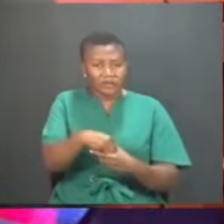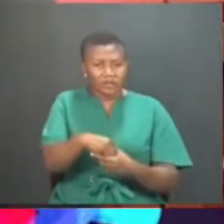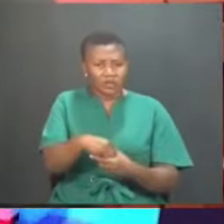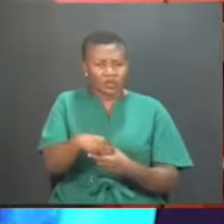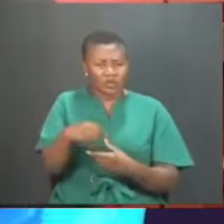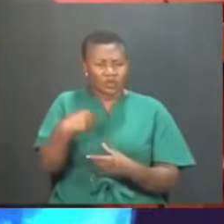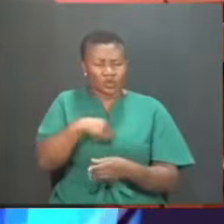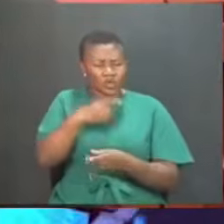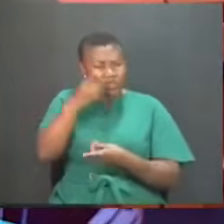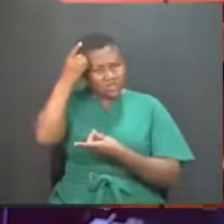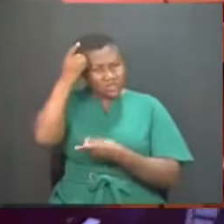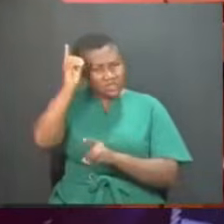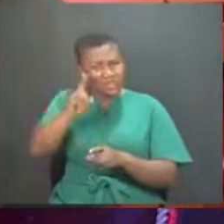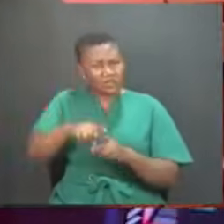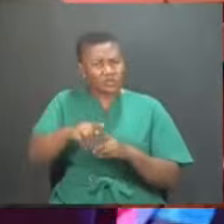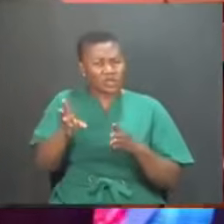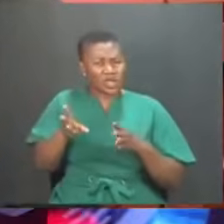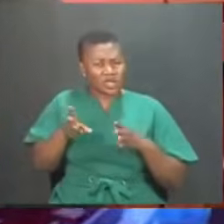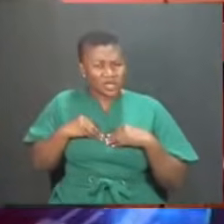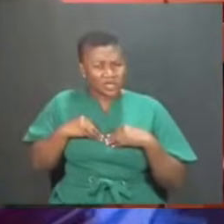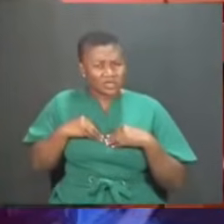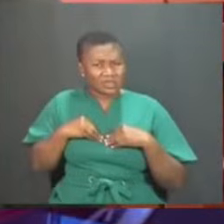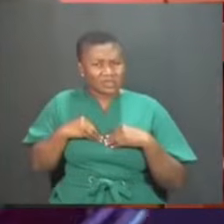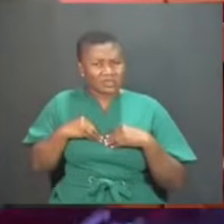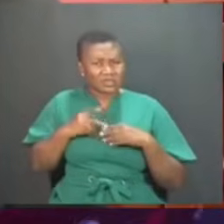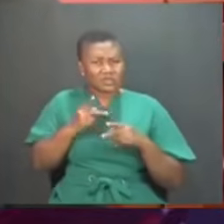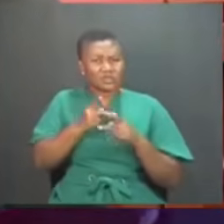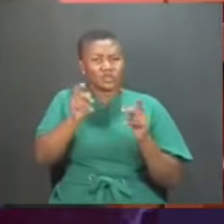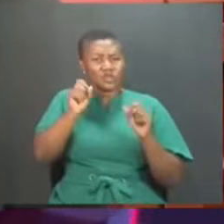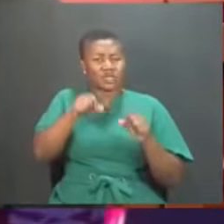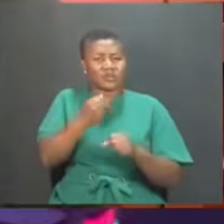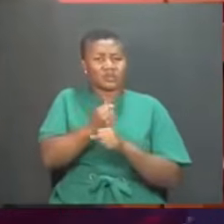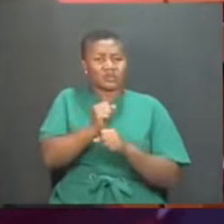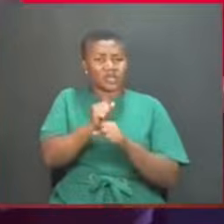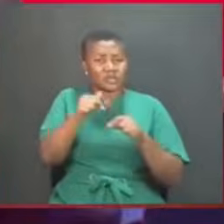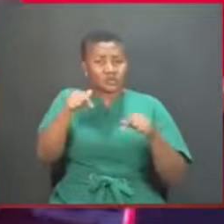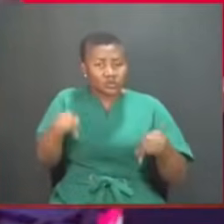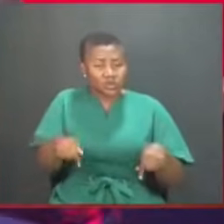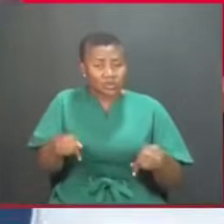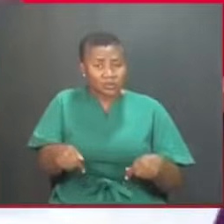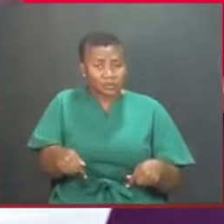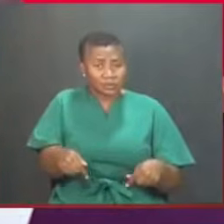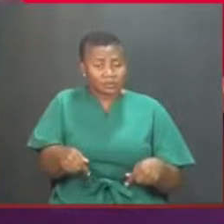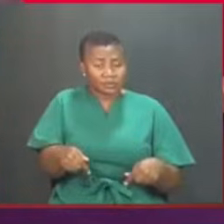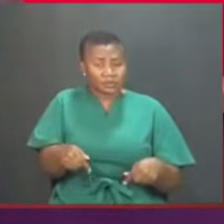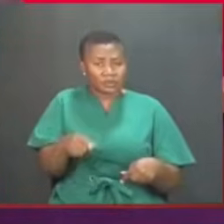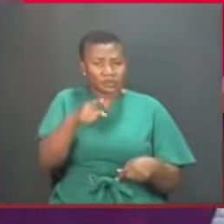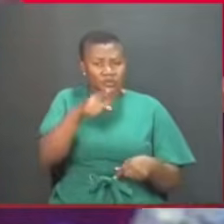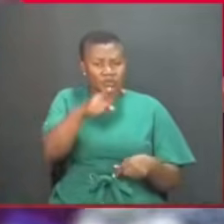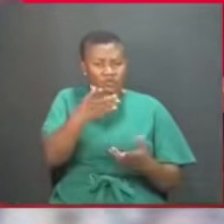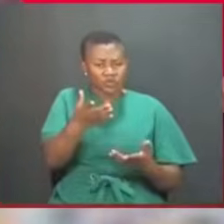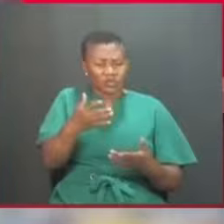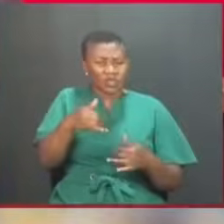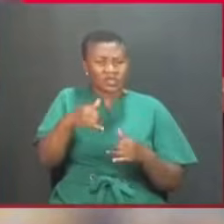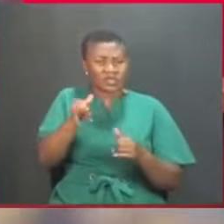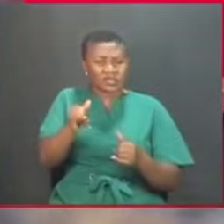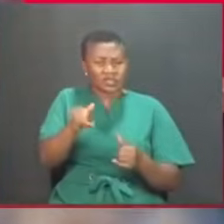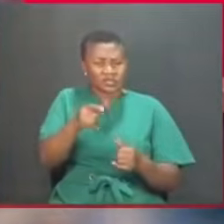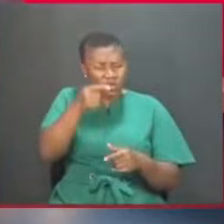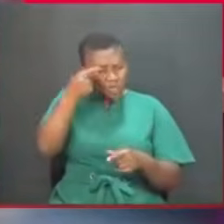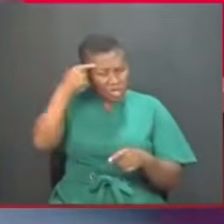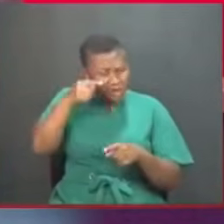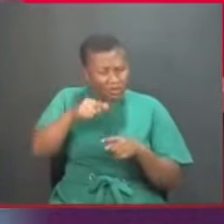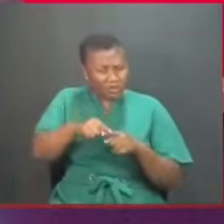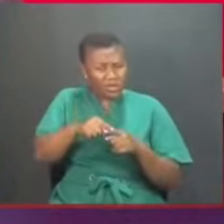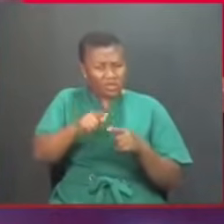to admit it so that you can make it today. You insisted to vary the order of the